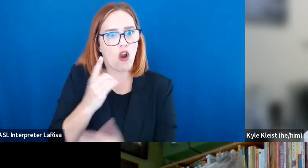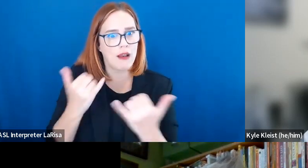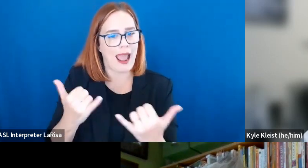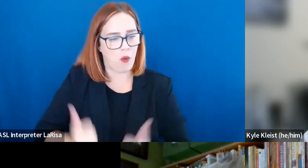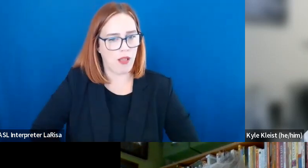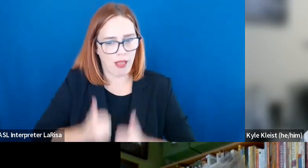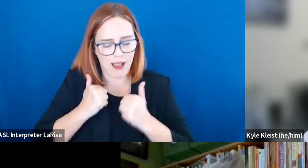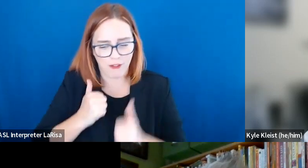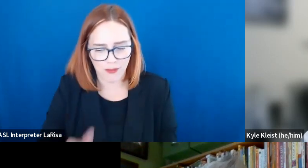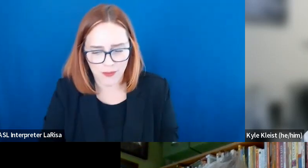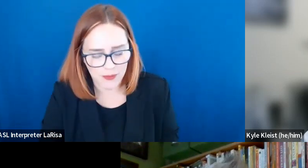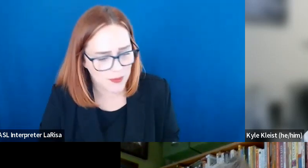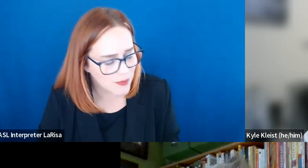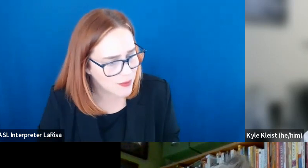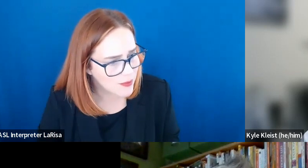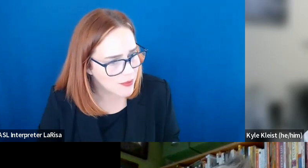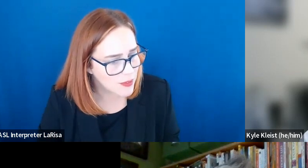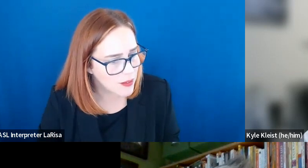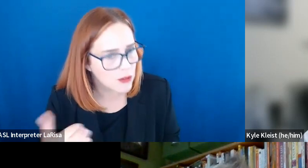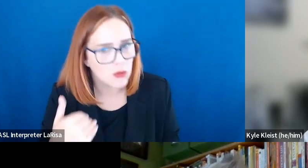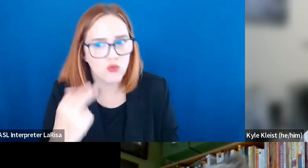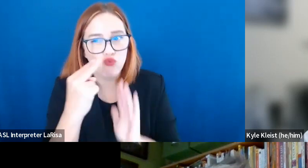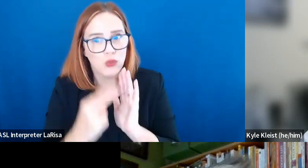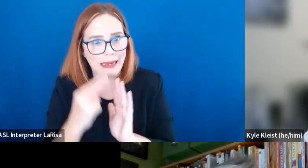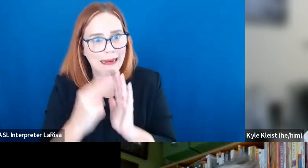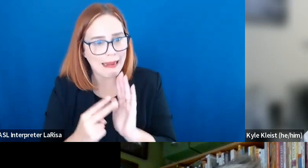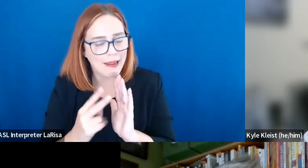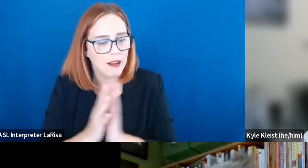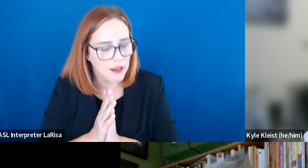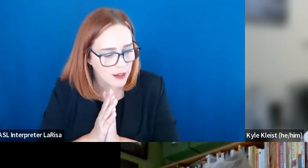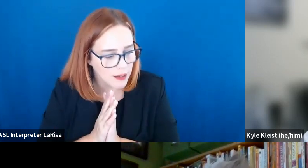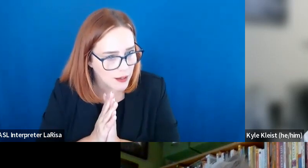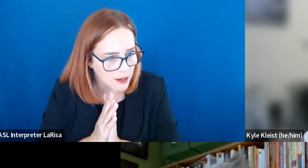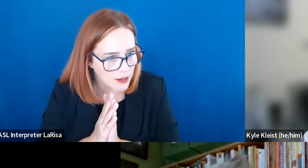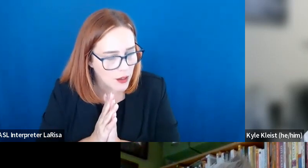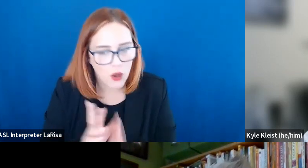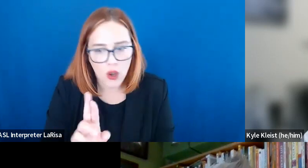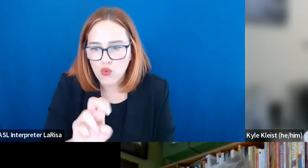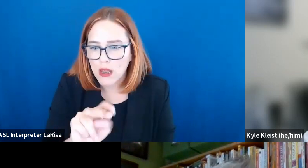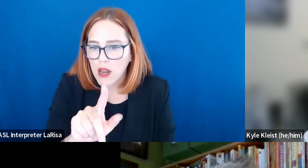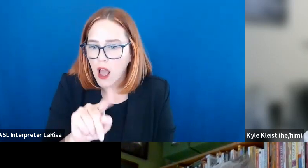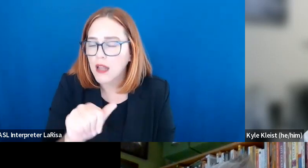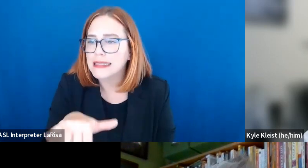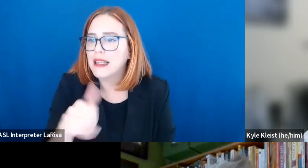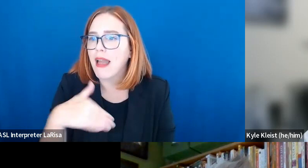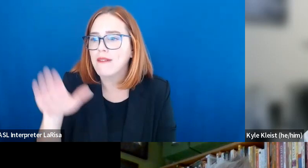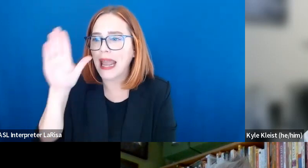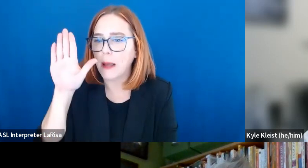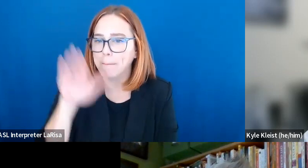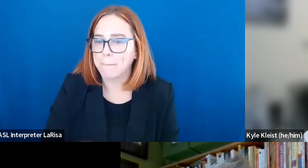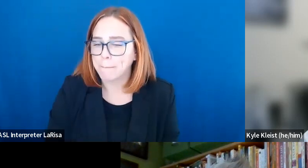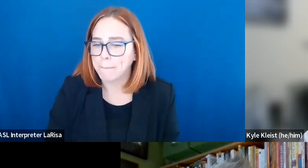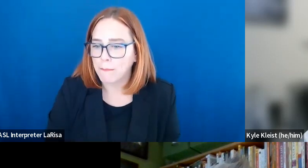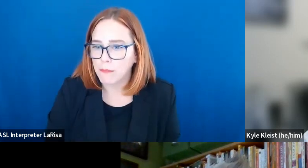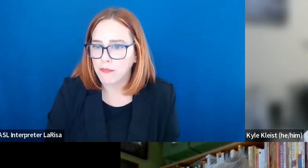hand up button by accident. Please carry on. But Renata Shepherd still does have a hand up. Thank you. Okay.